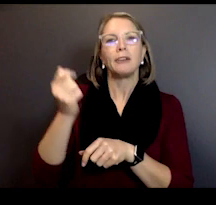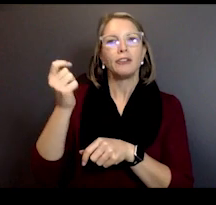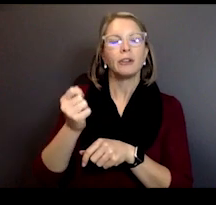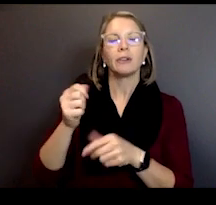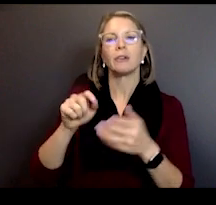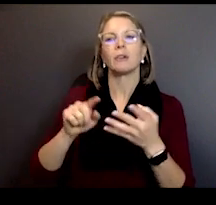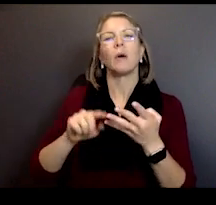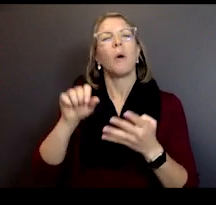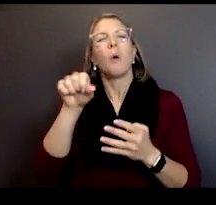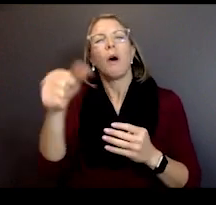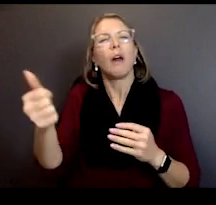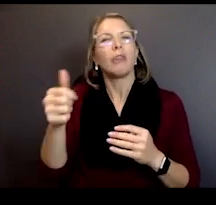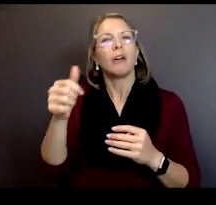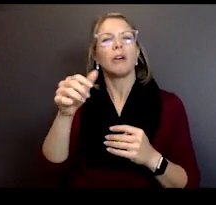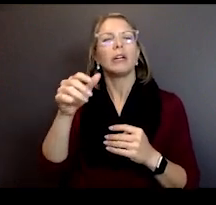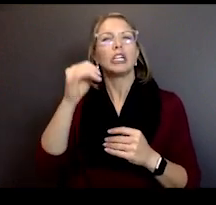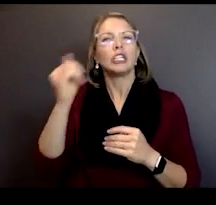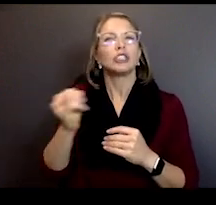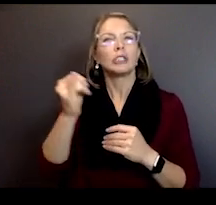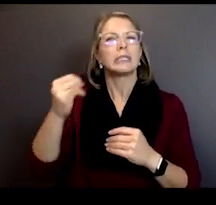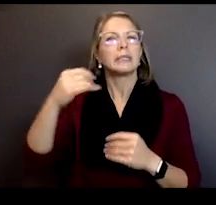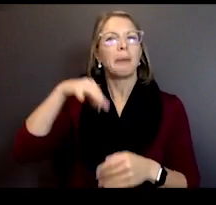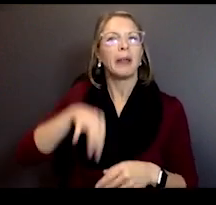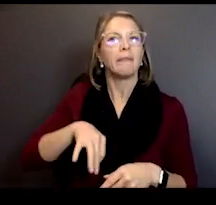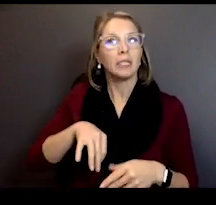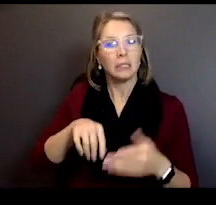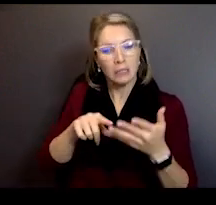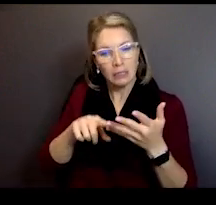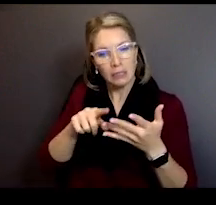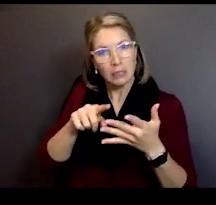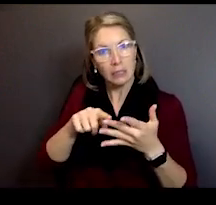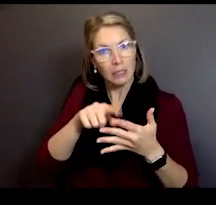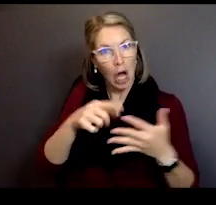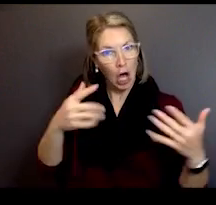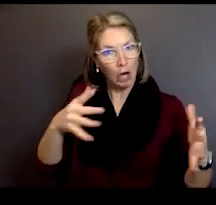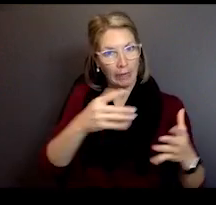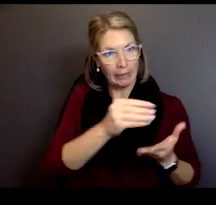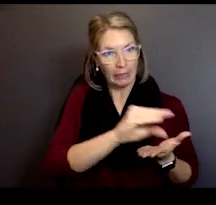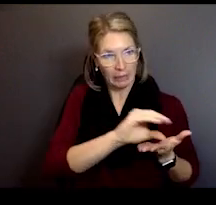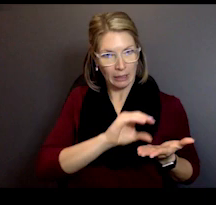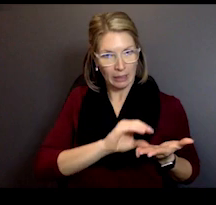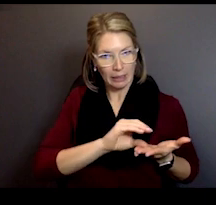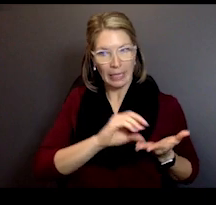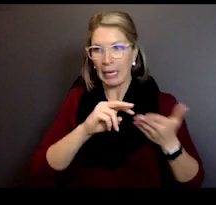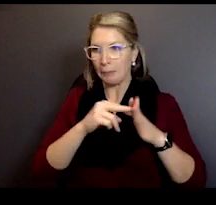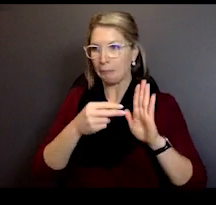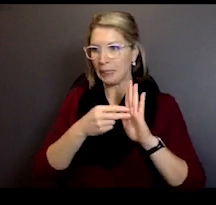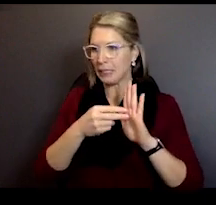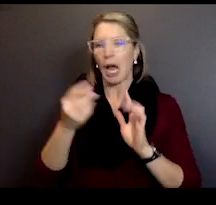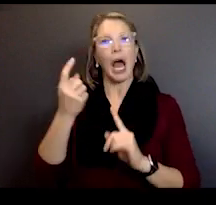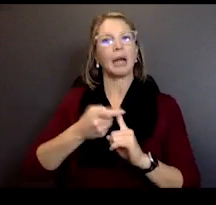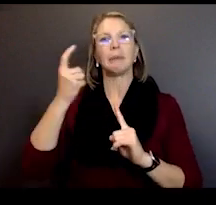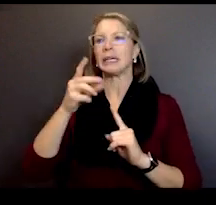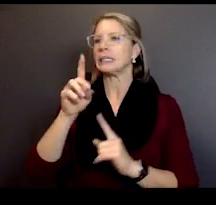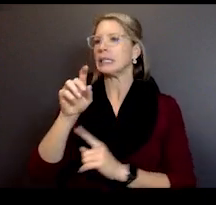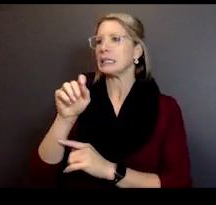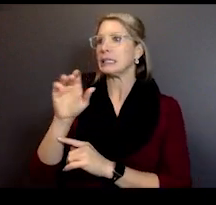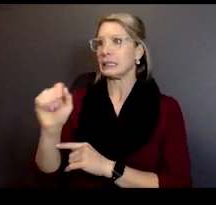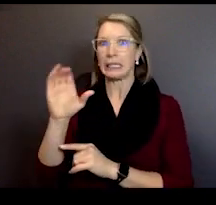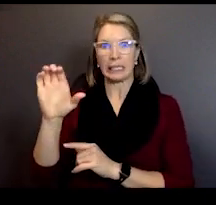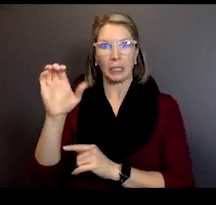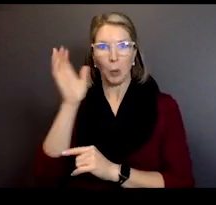other types of disability or insurance benefits, it does not necessarily mean that they are eligible for the disability tax